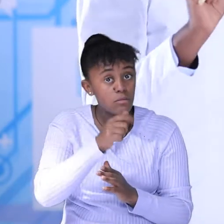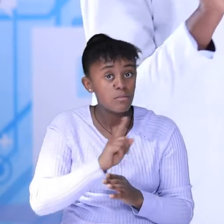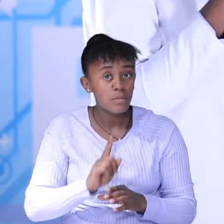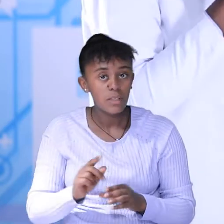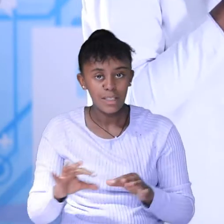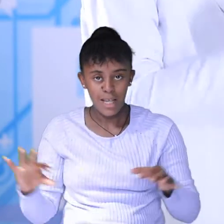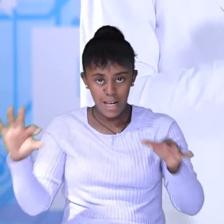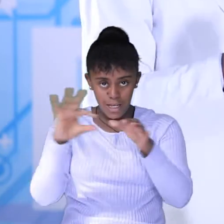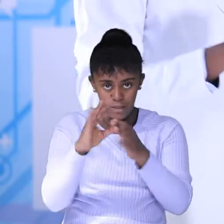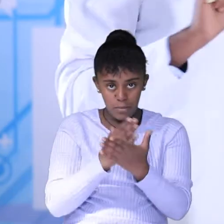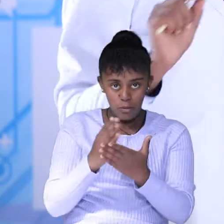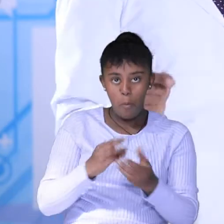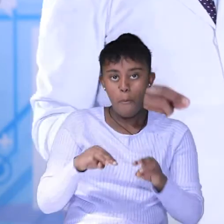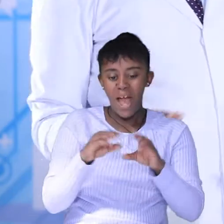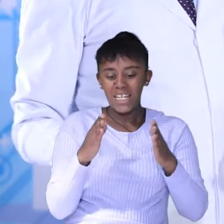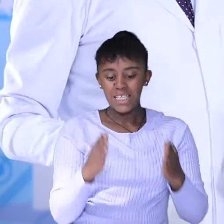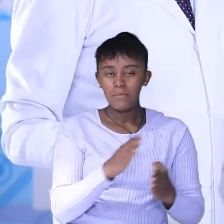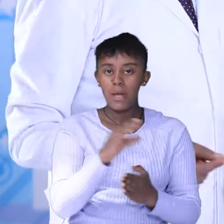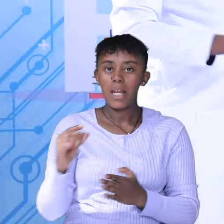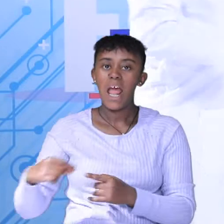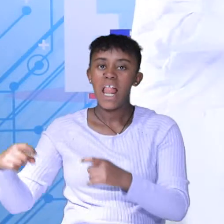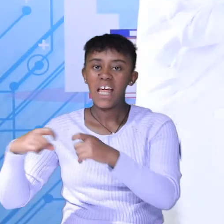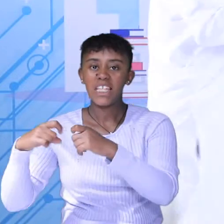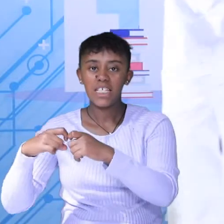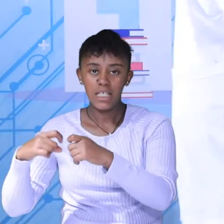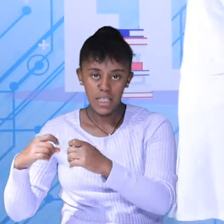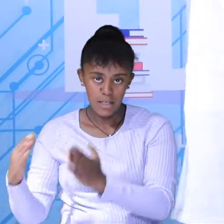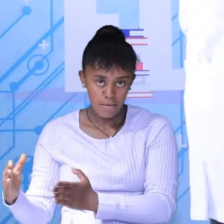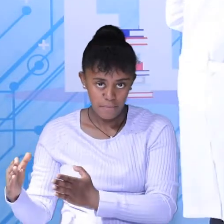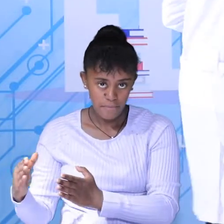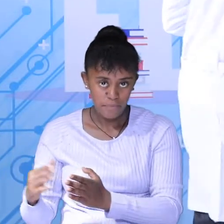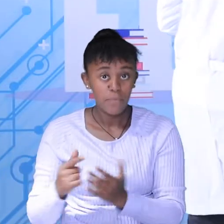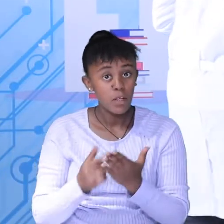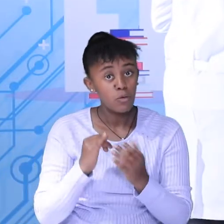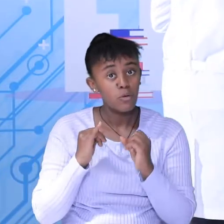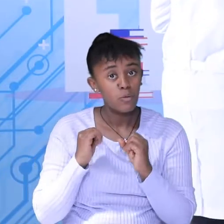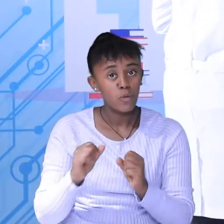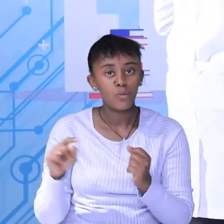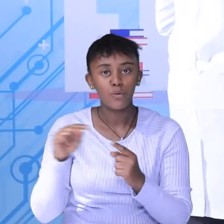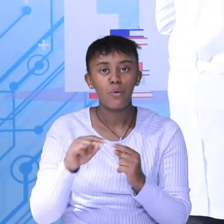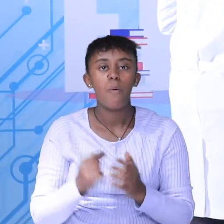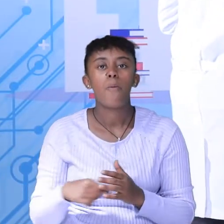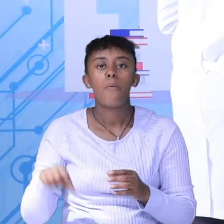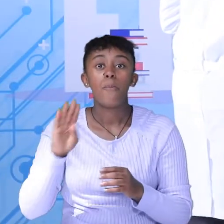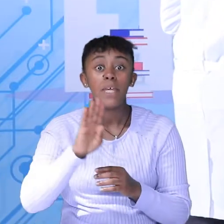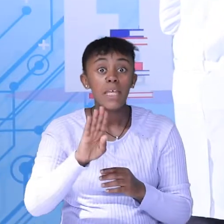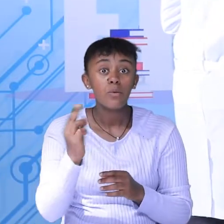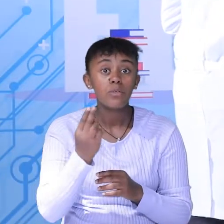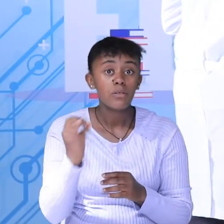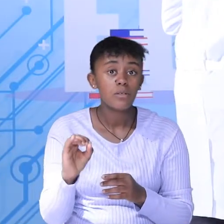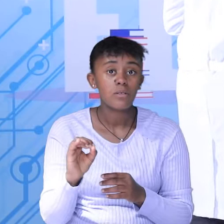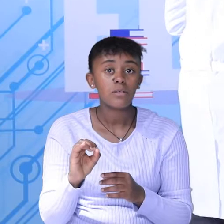the relation between magnetism and electricity. It's possible to determine magnetic field B using what?